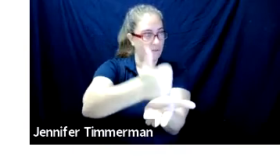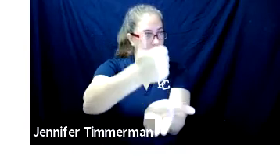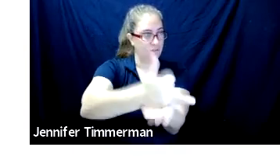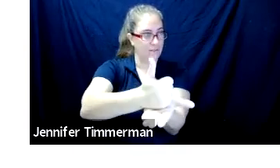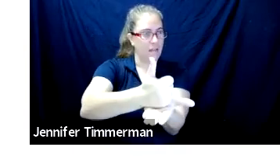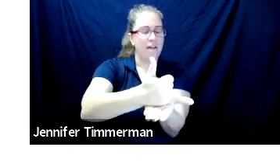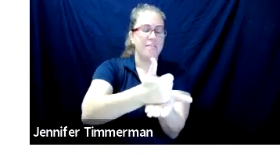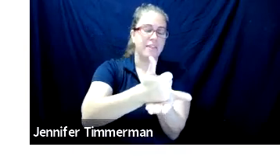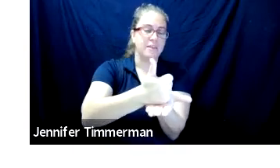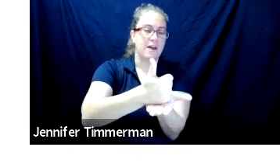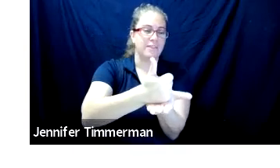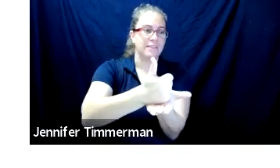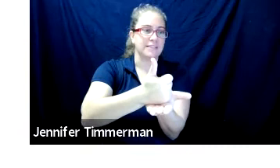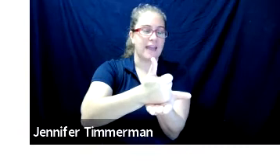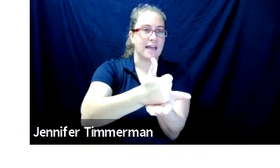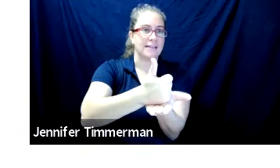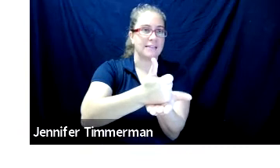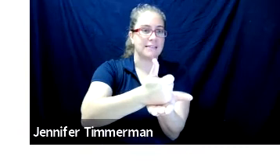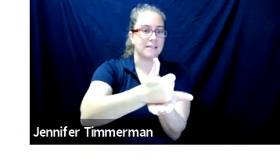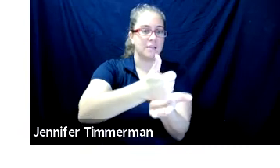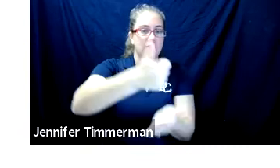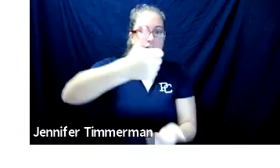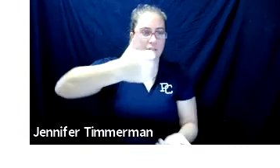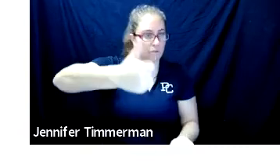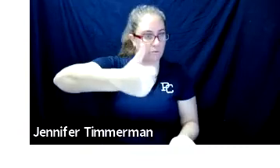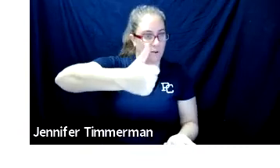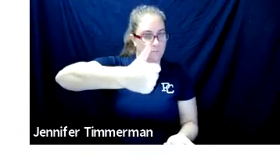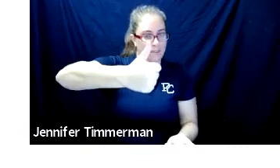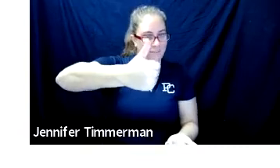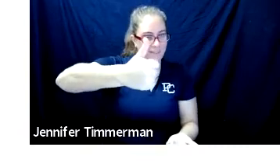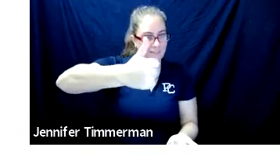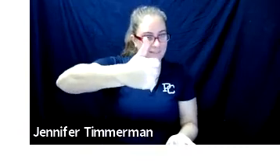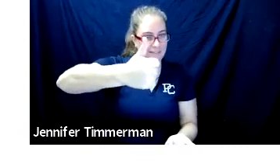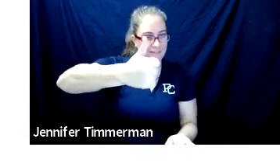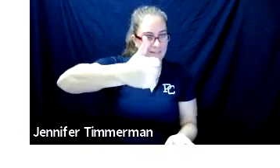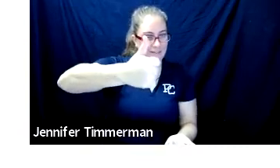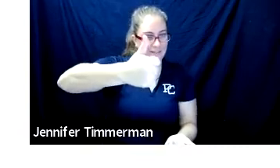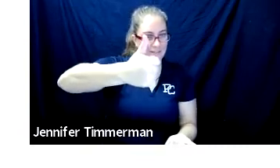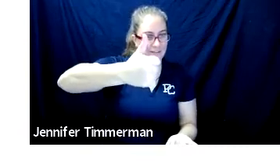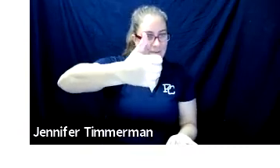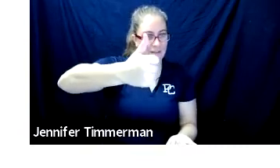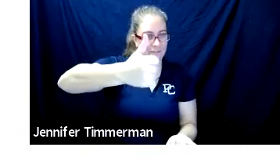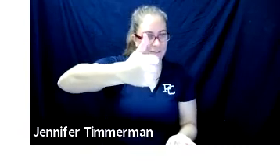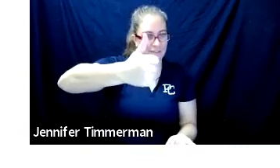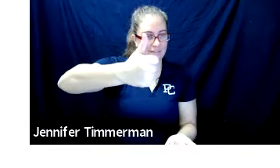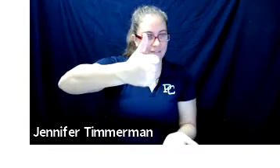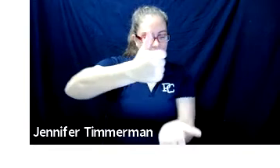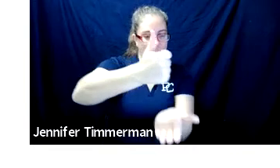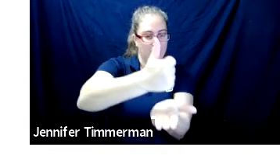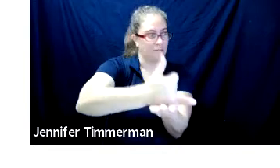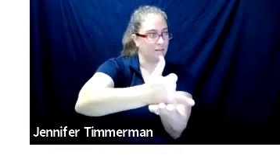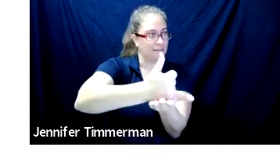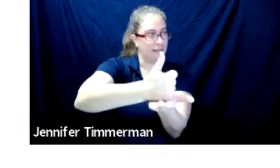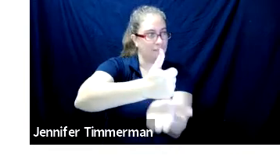Help. Think about this as, go ahead and make a fist. Go ahead and make a fist.